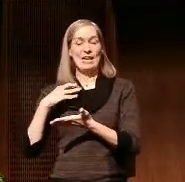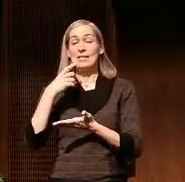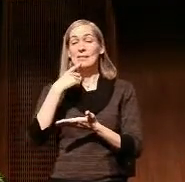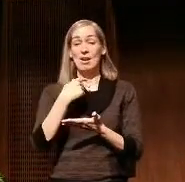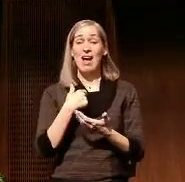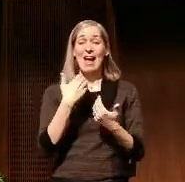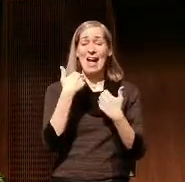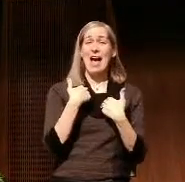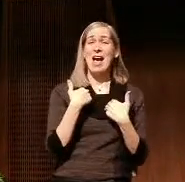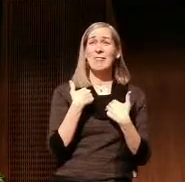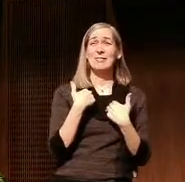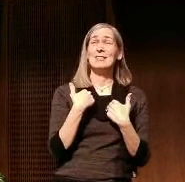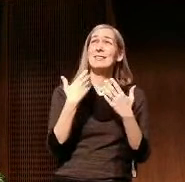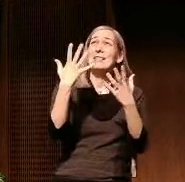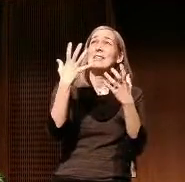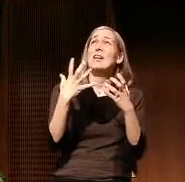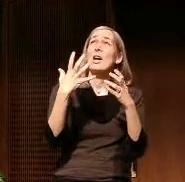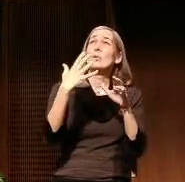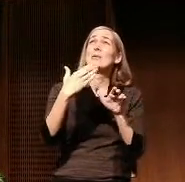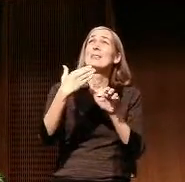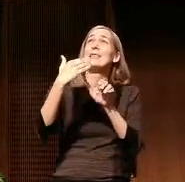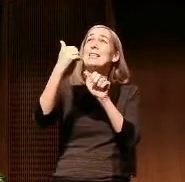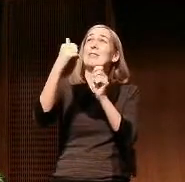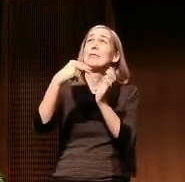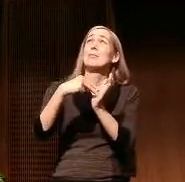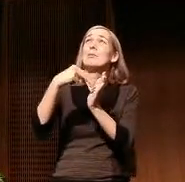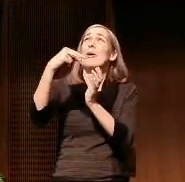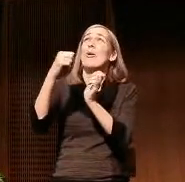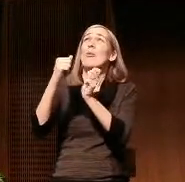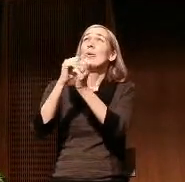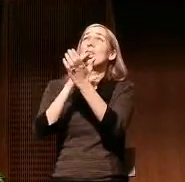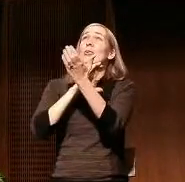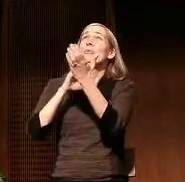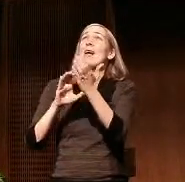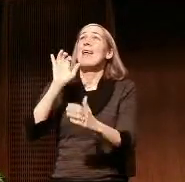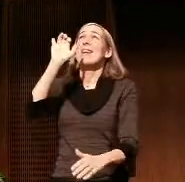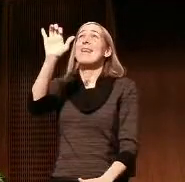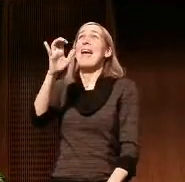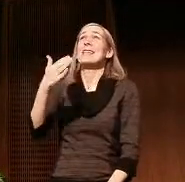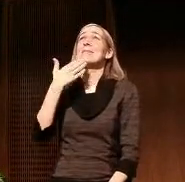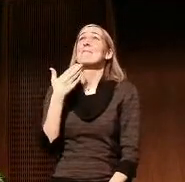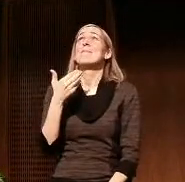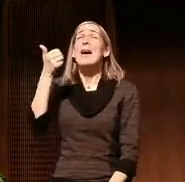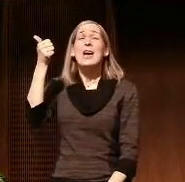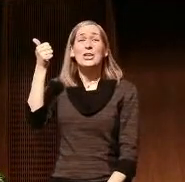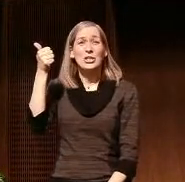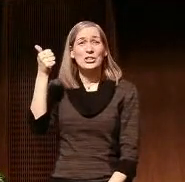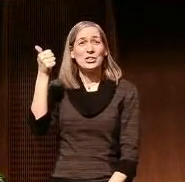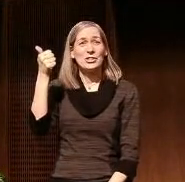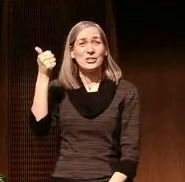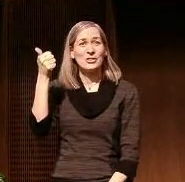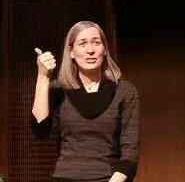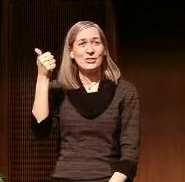to depart and be with Christ, which is far better.